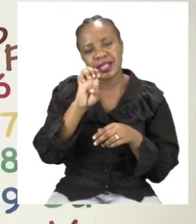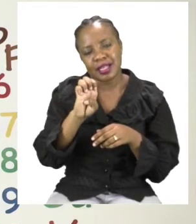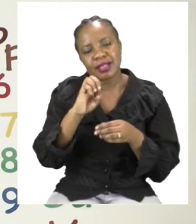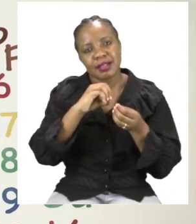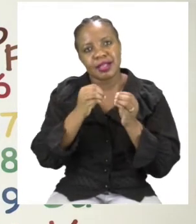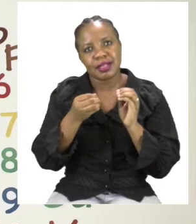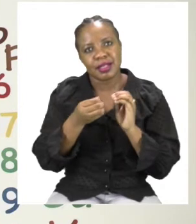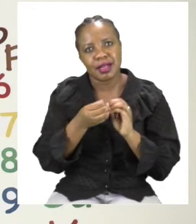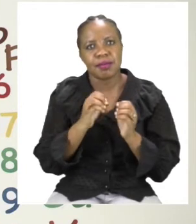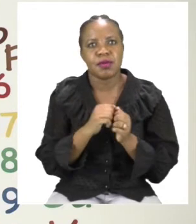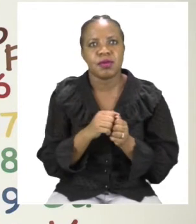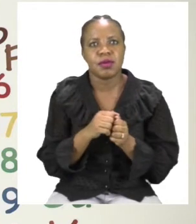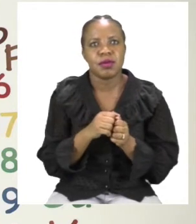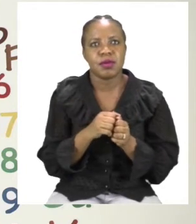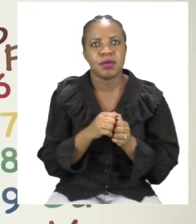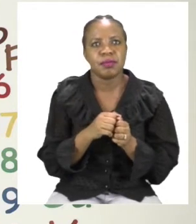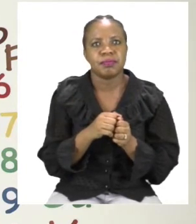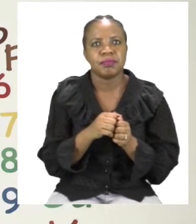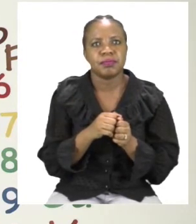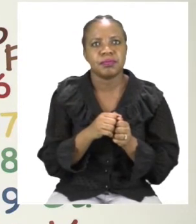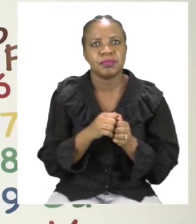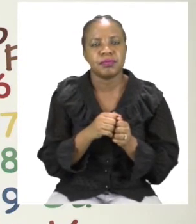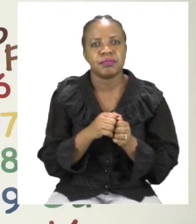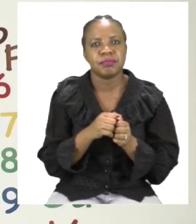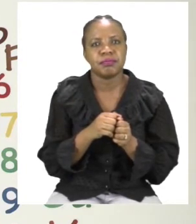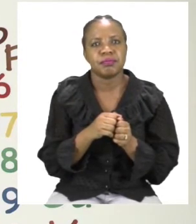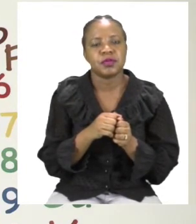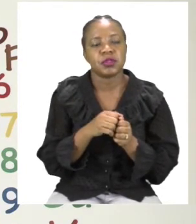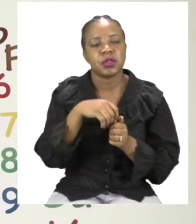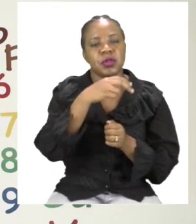200 minus 10 equals